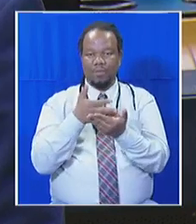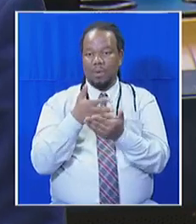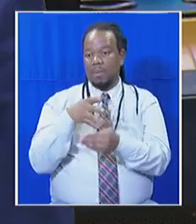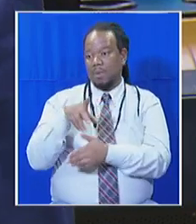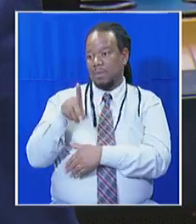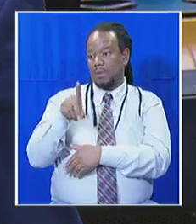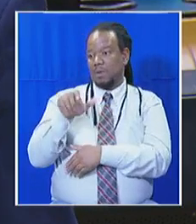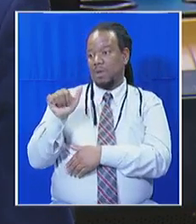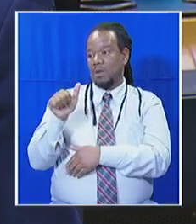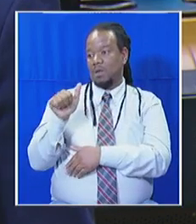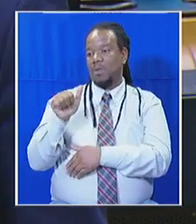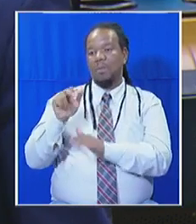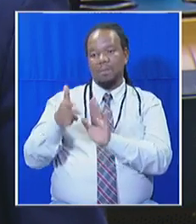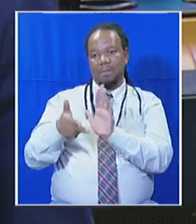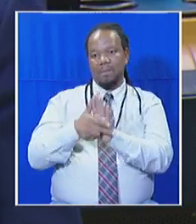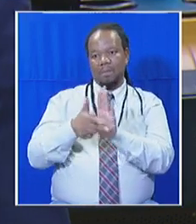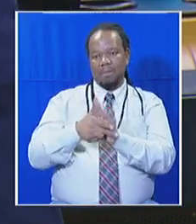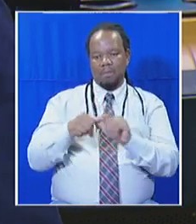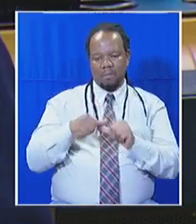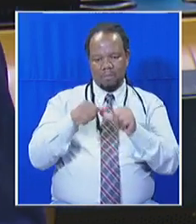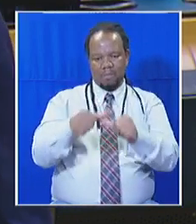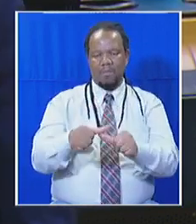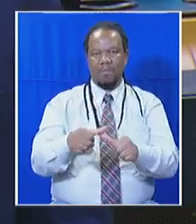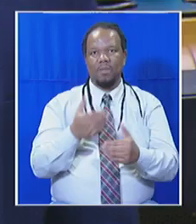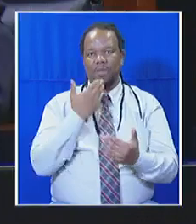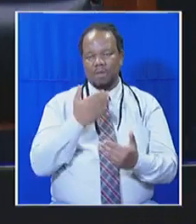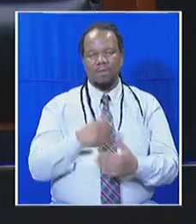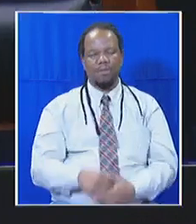be passed, and then we can have a progressive way forward. Thank you.